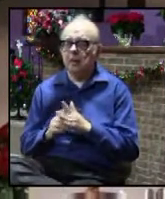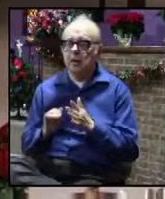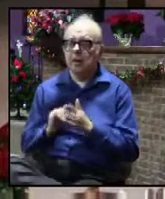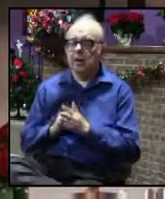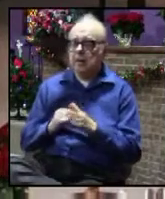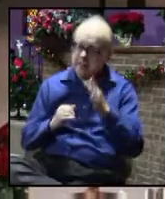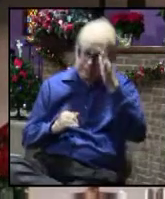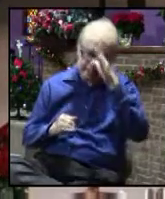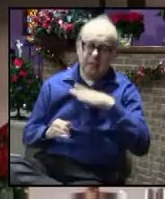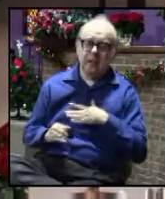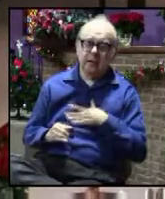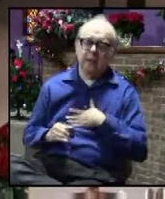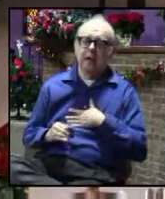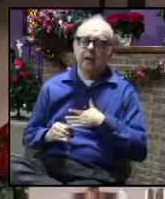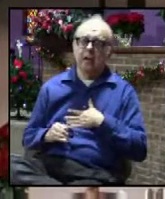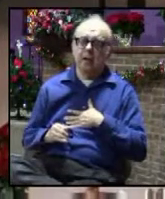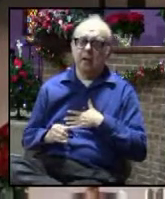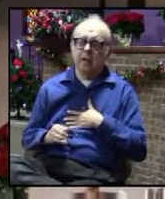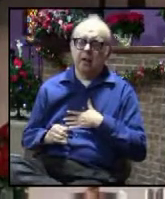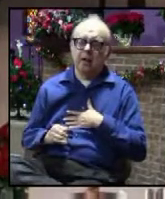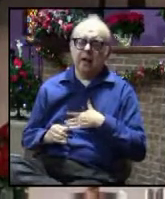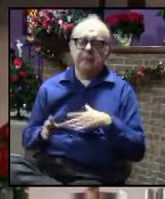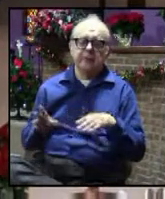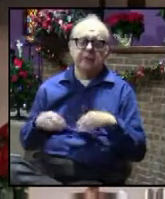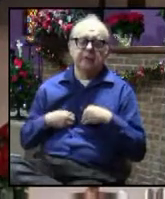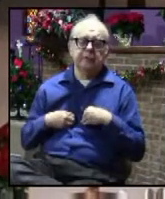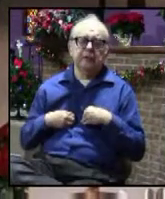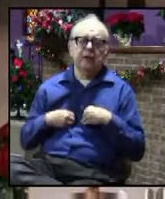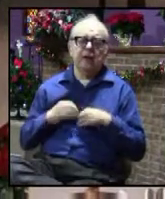that man had suffered a defeat.